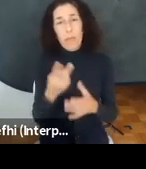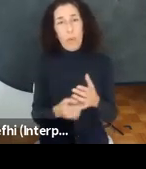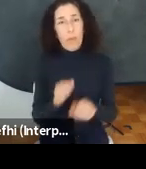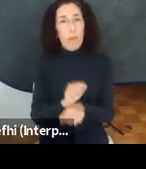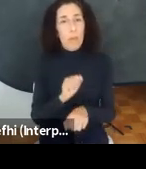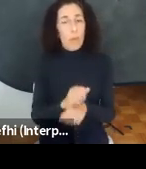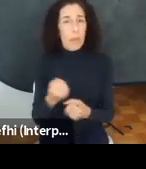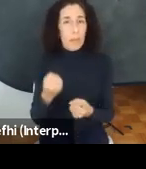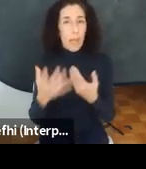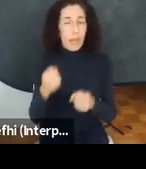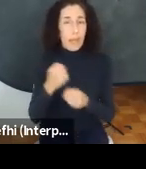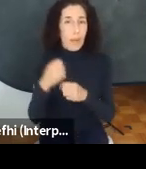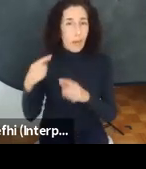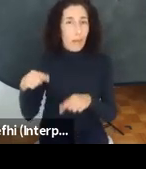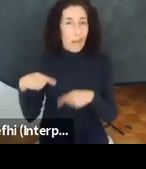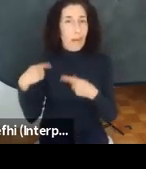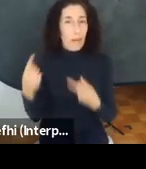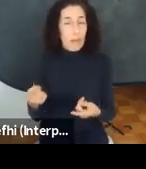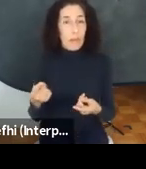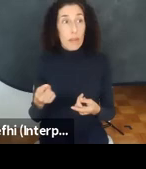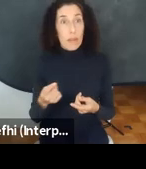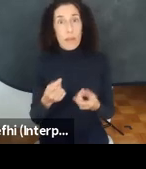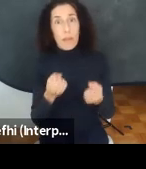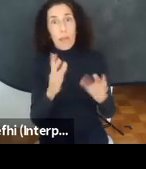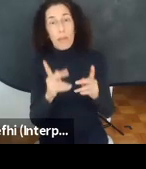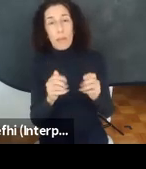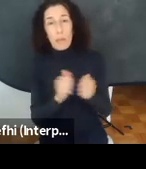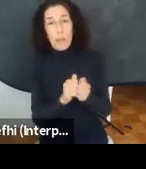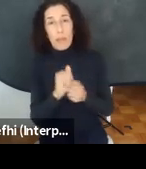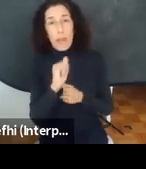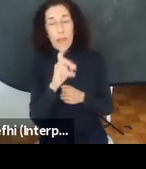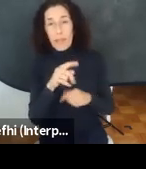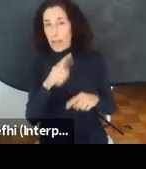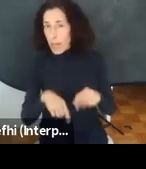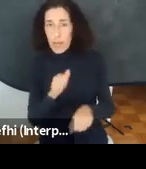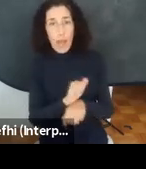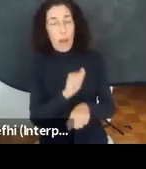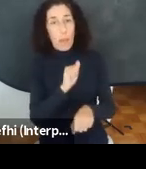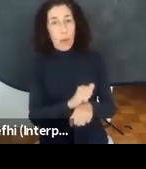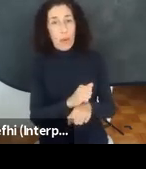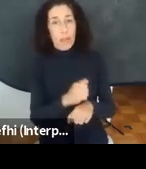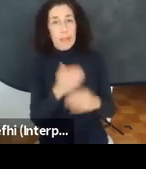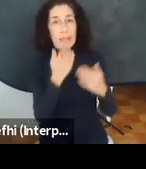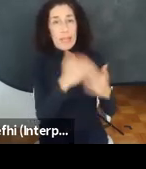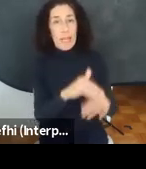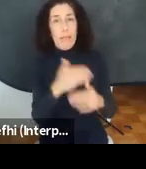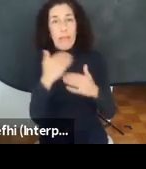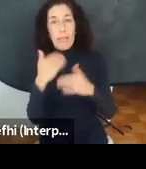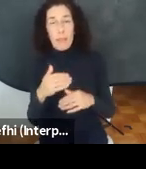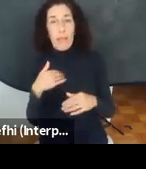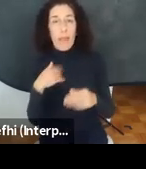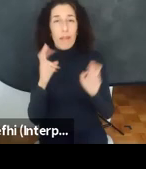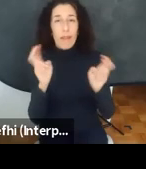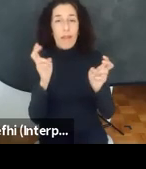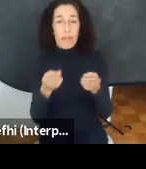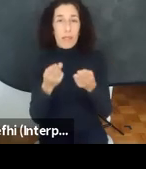lot of people with intellectual disability, they haven't been able to work in the community. They've had to work in sheltered workshops, which are, not the same as